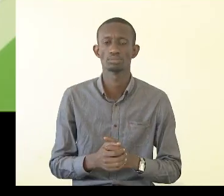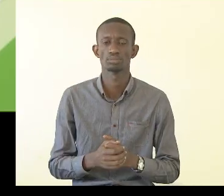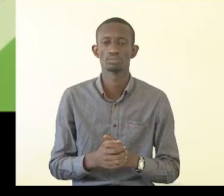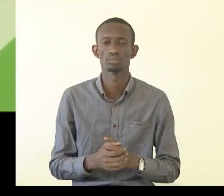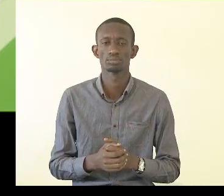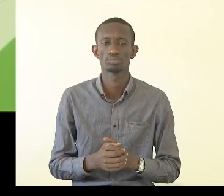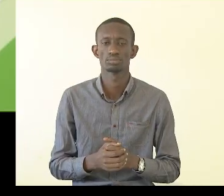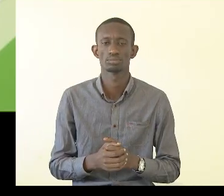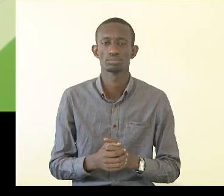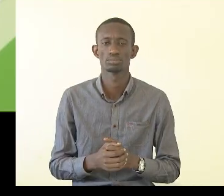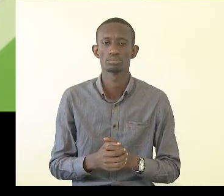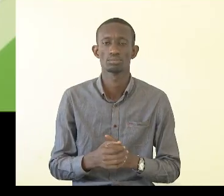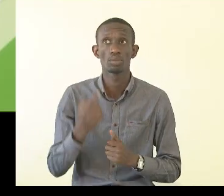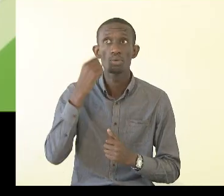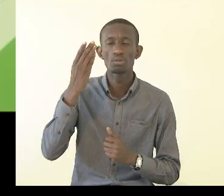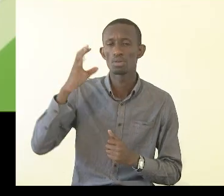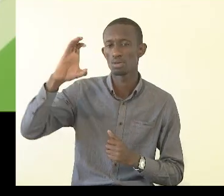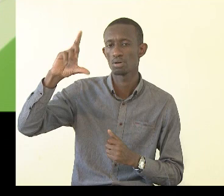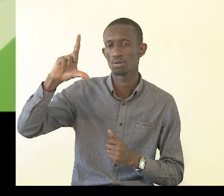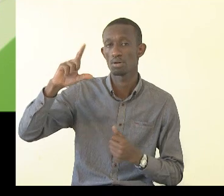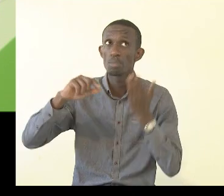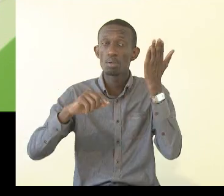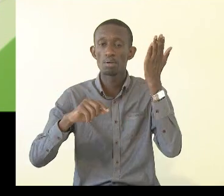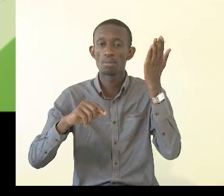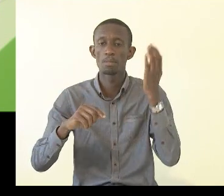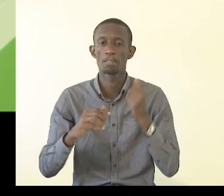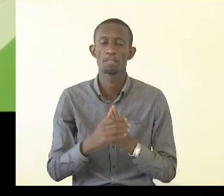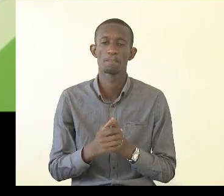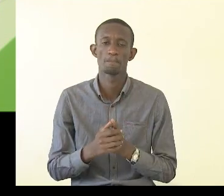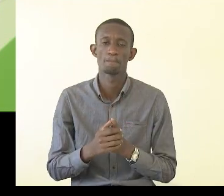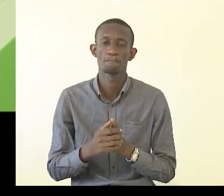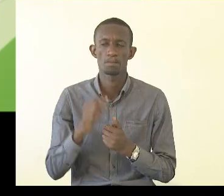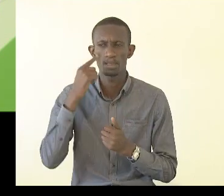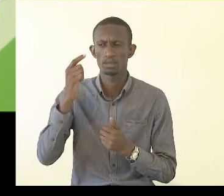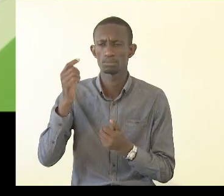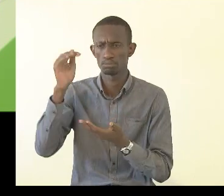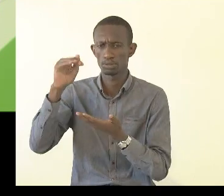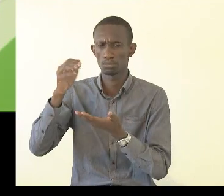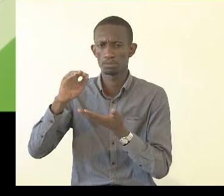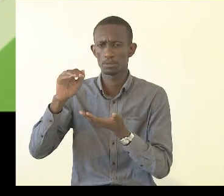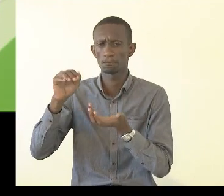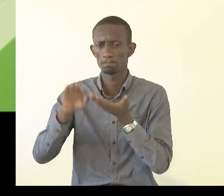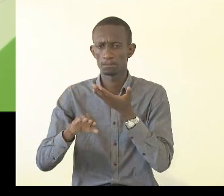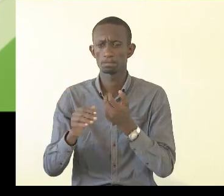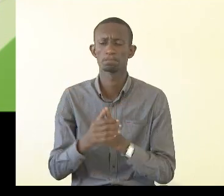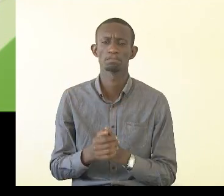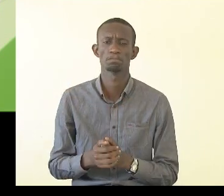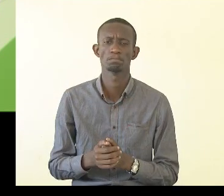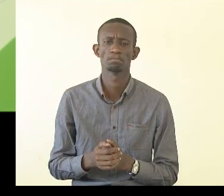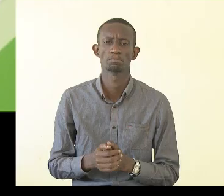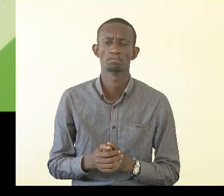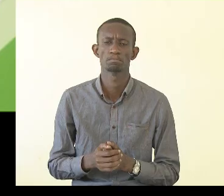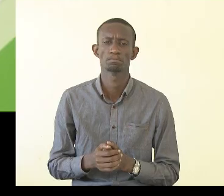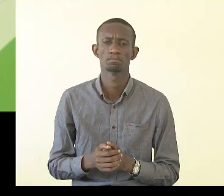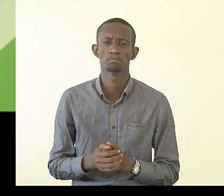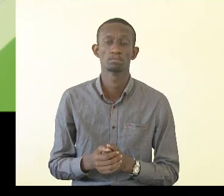this. So you see the chlorine being substituted by the OH. So what does that mean? That is